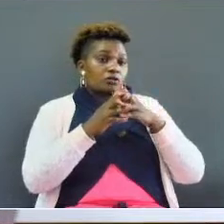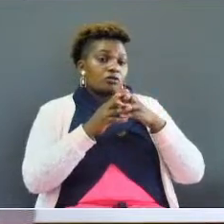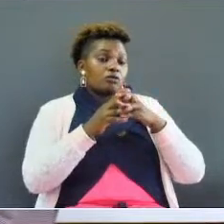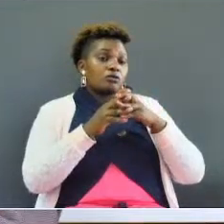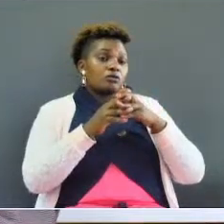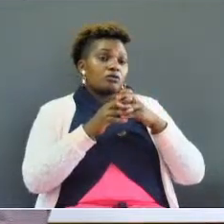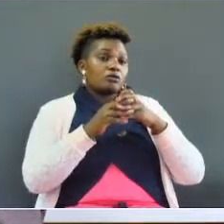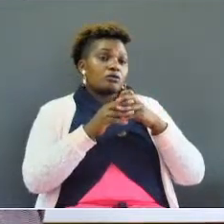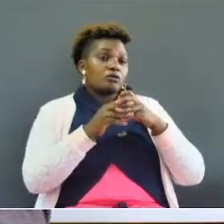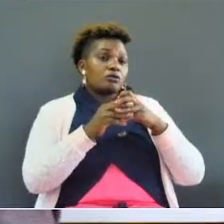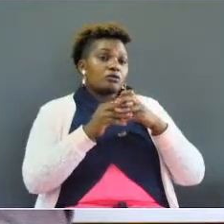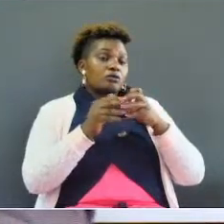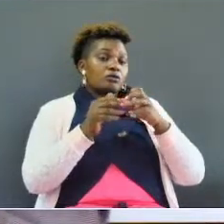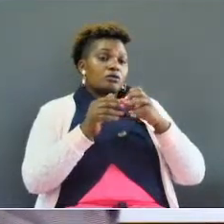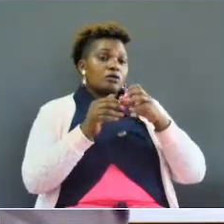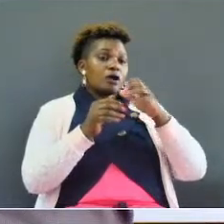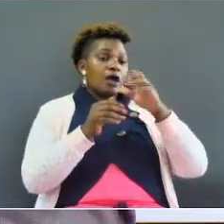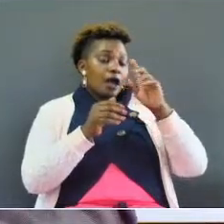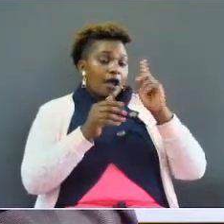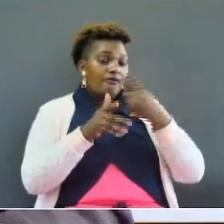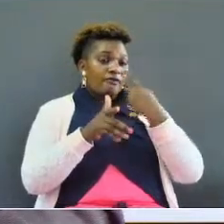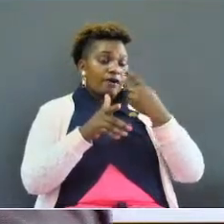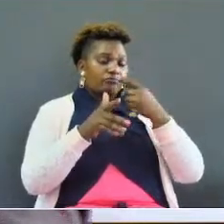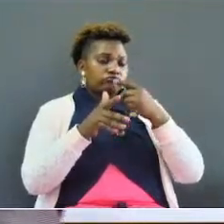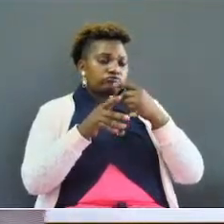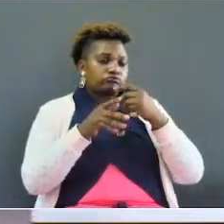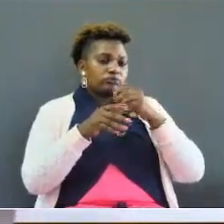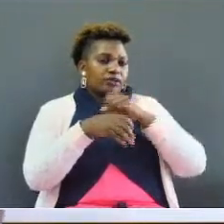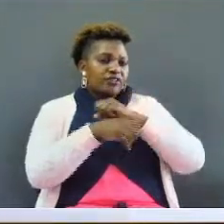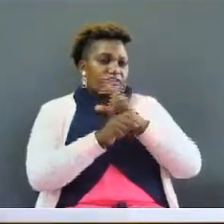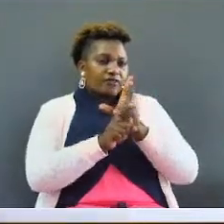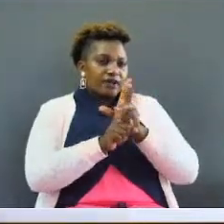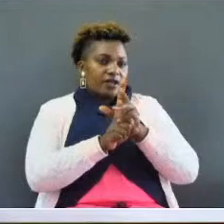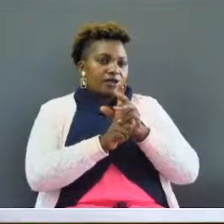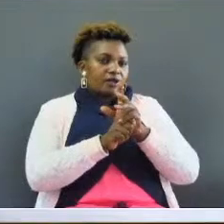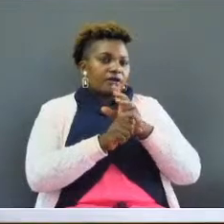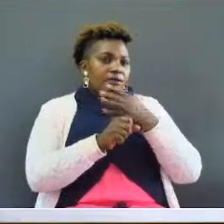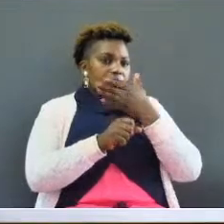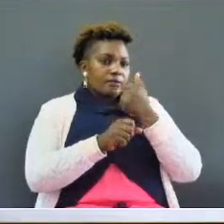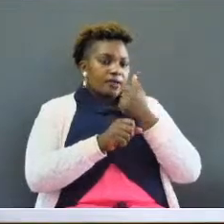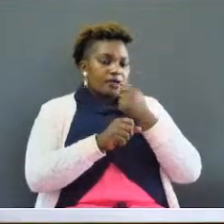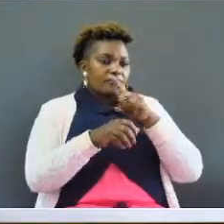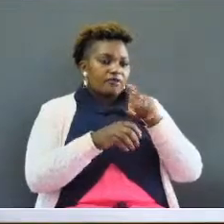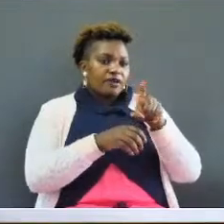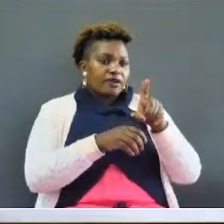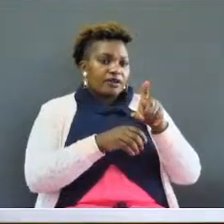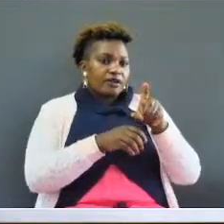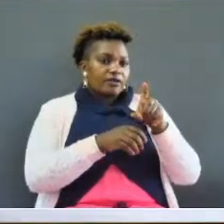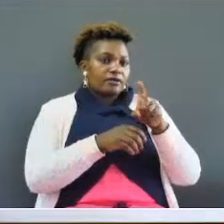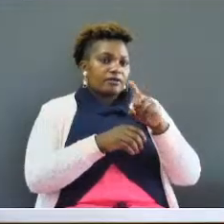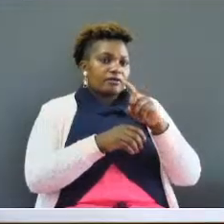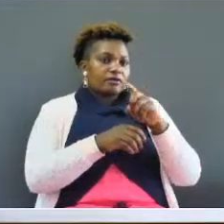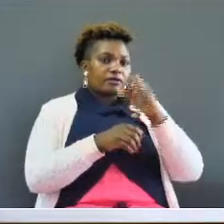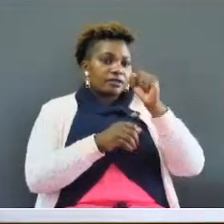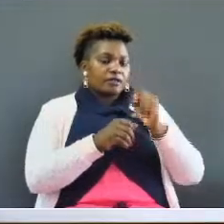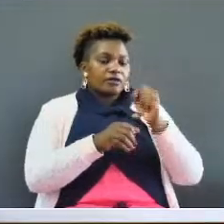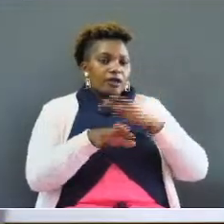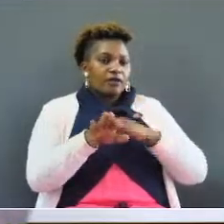one from UK, it was called the Alpha virus. Then we have a Beta virus that was identified first in South